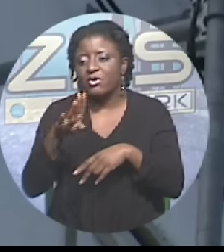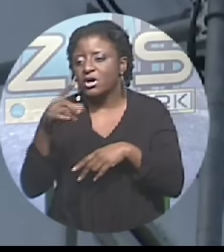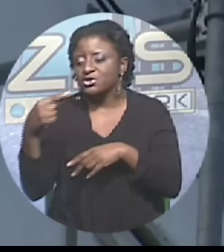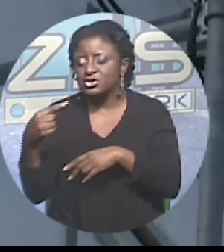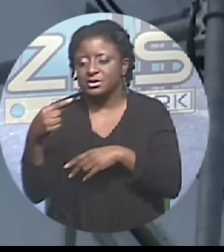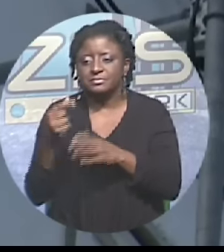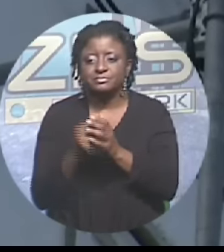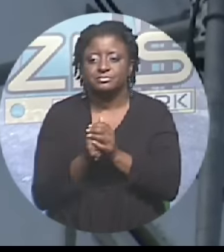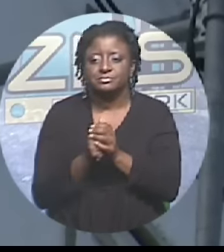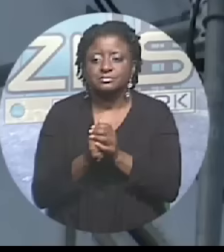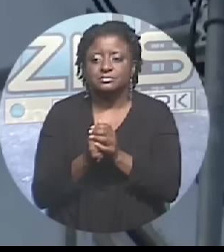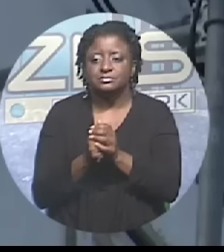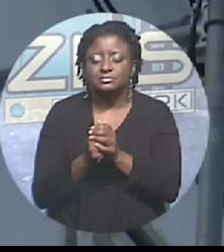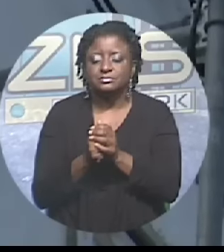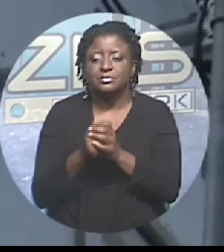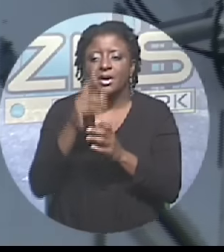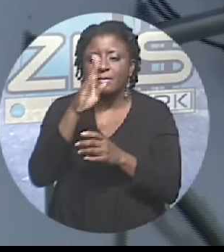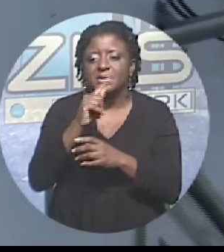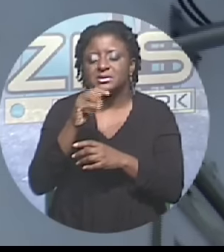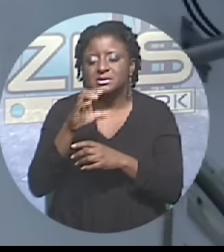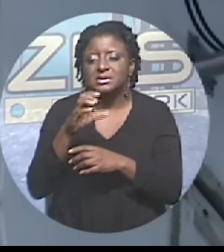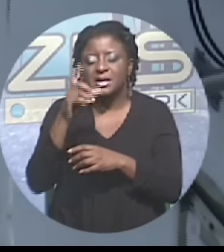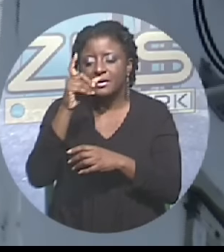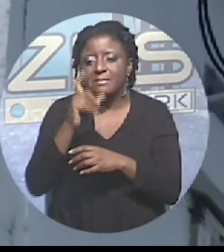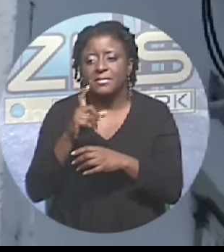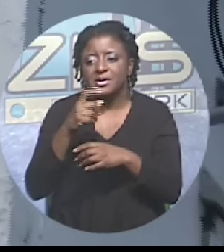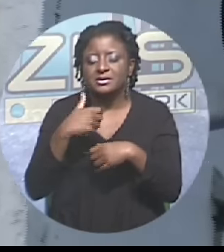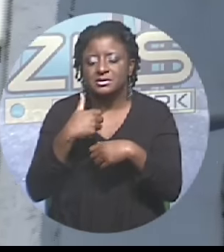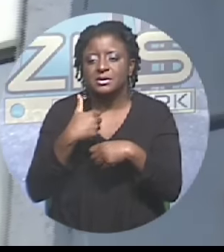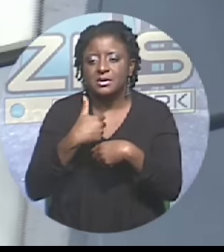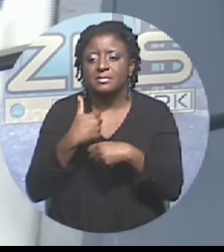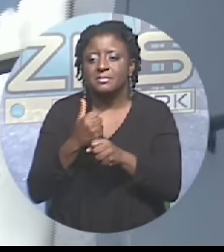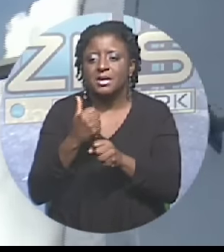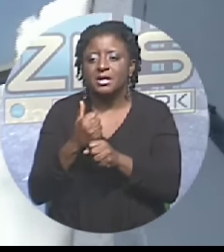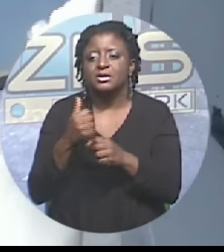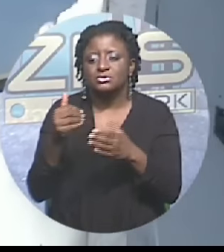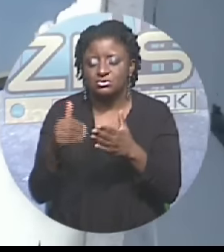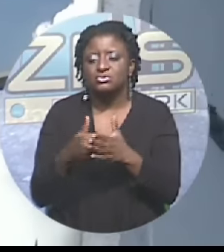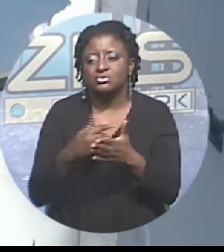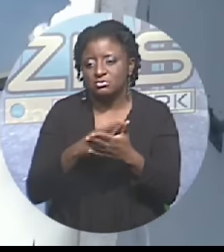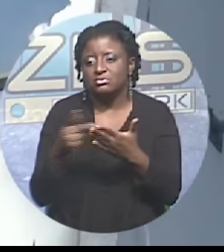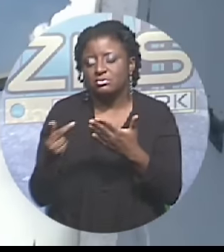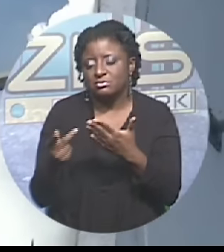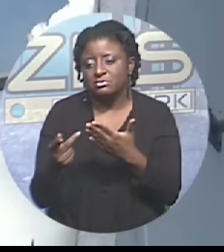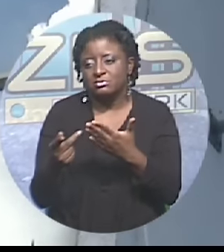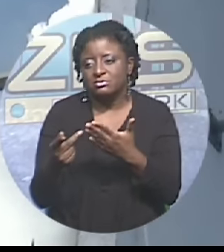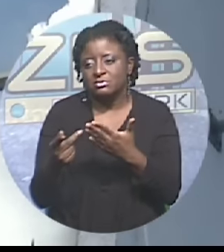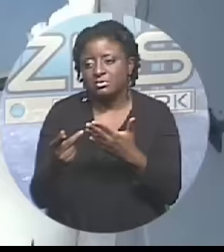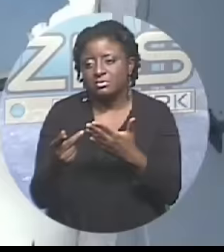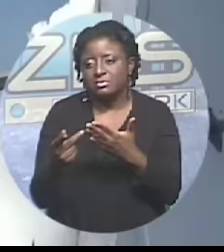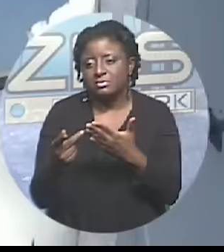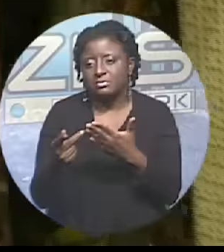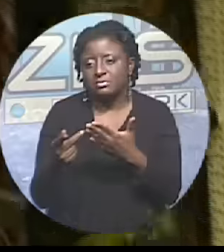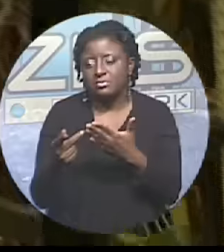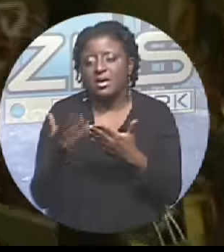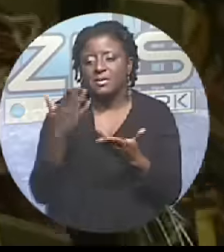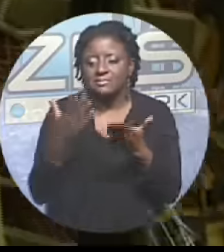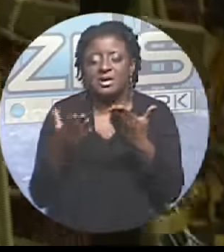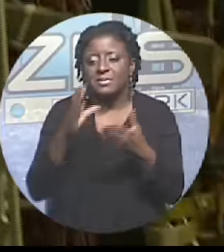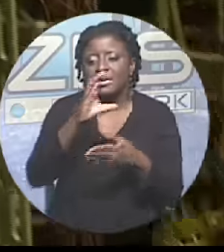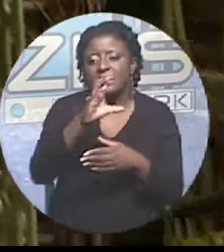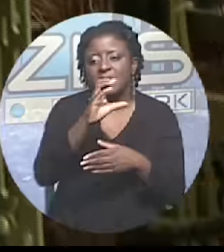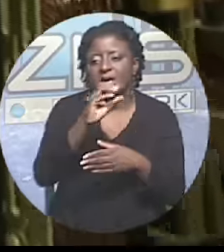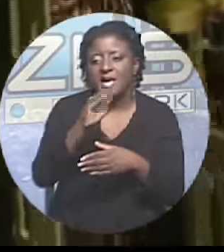be creative to remain competitive in the face of pending mobile competition. That will likely be Cable Bahamas after the Bahamas